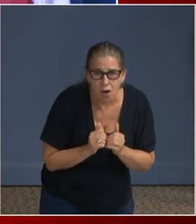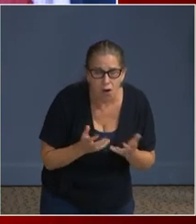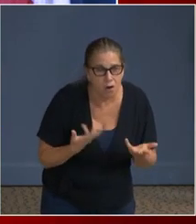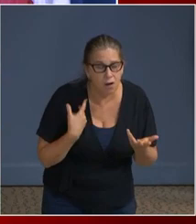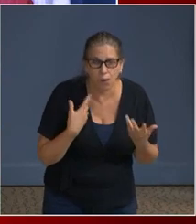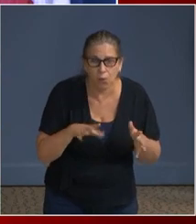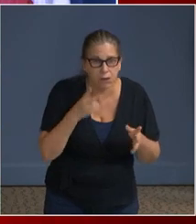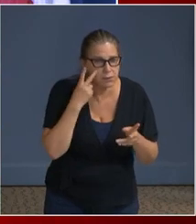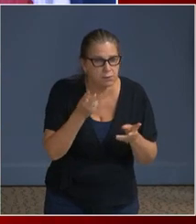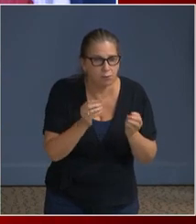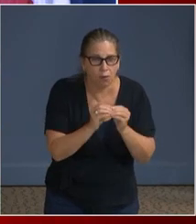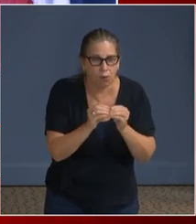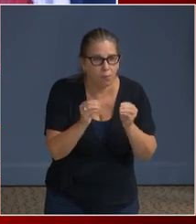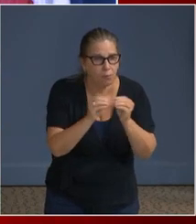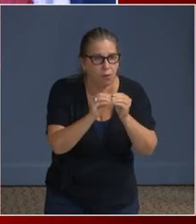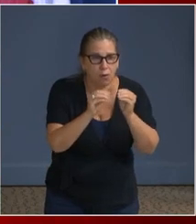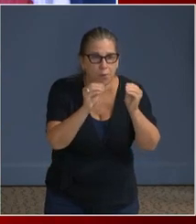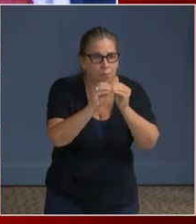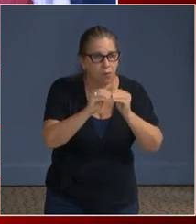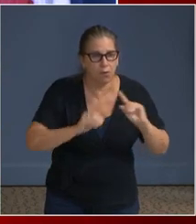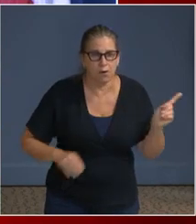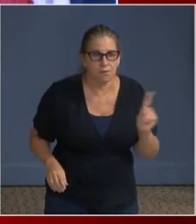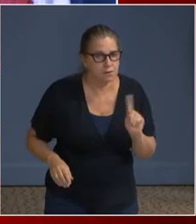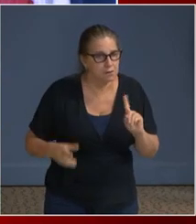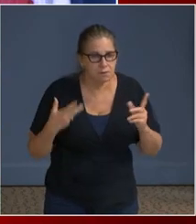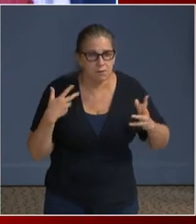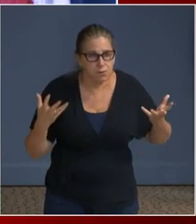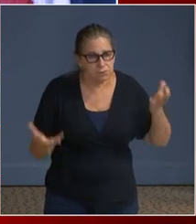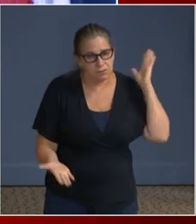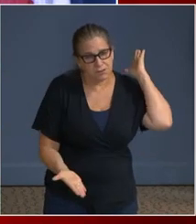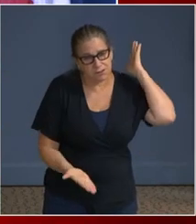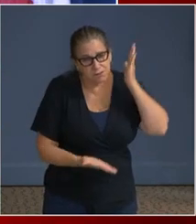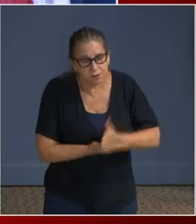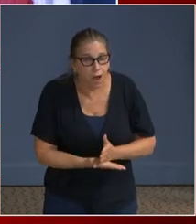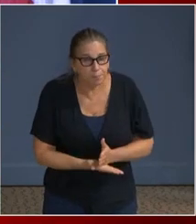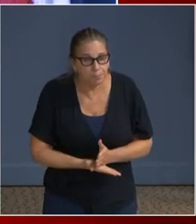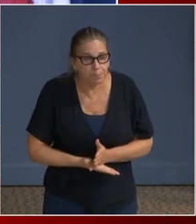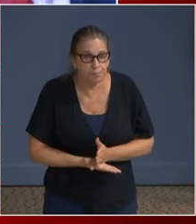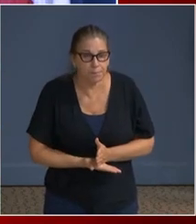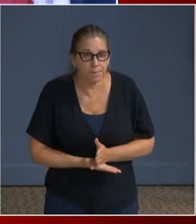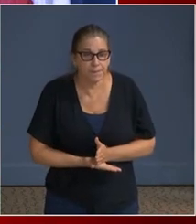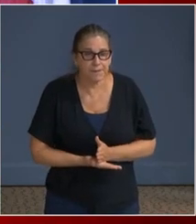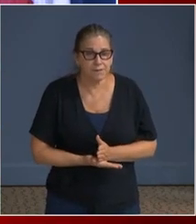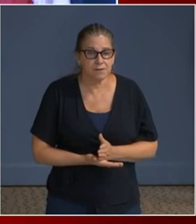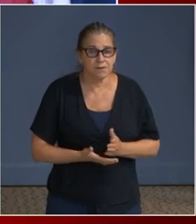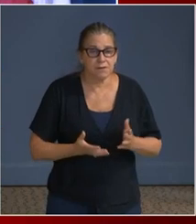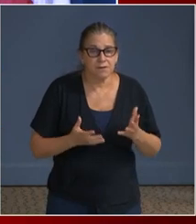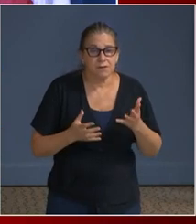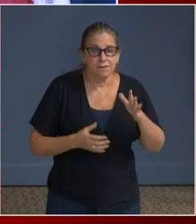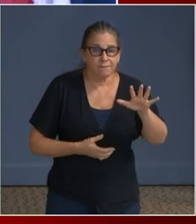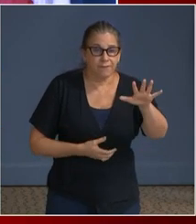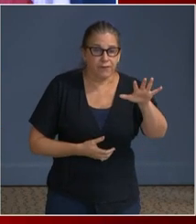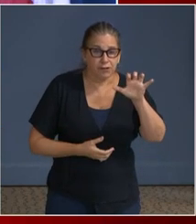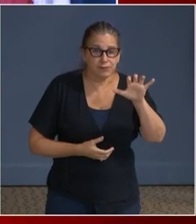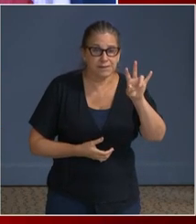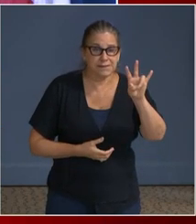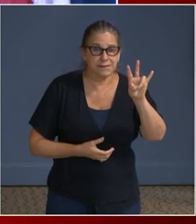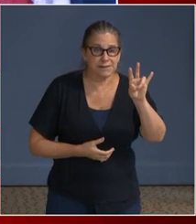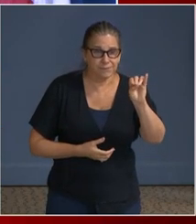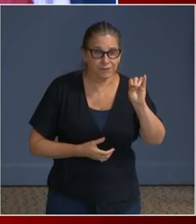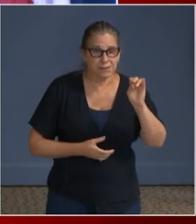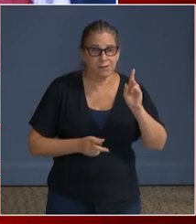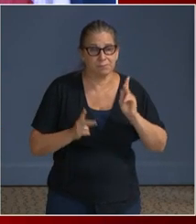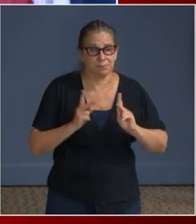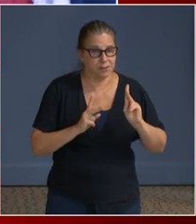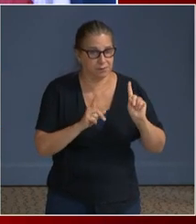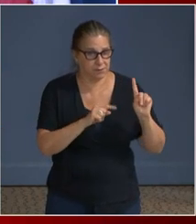When we look at the non-fatal shootings in our city, for example, 570 people have been shot in